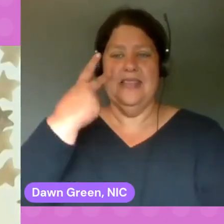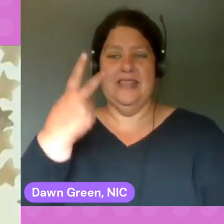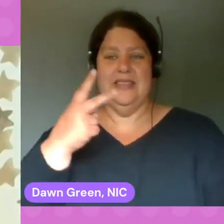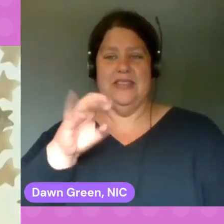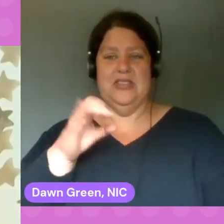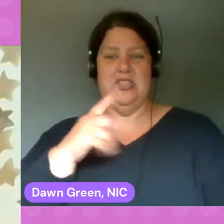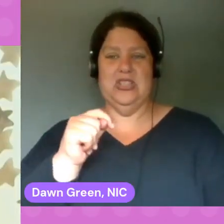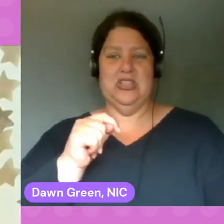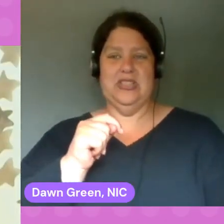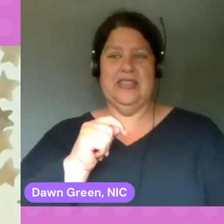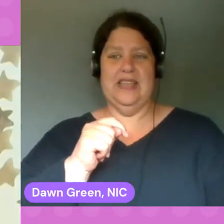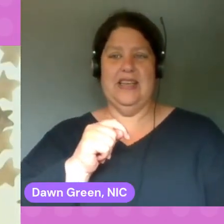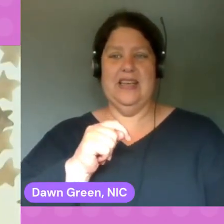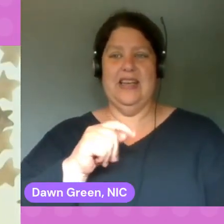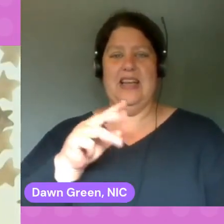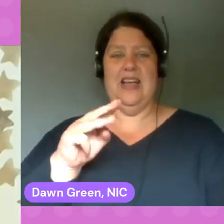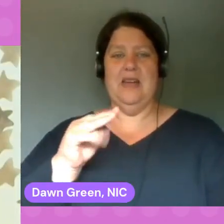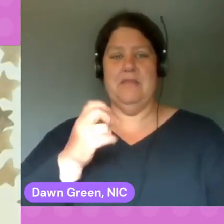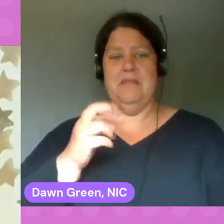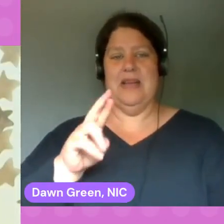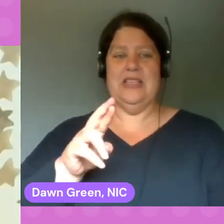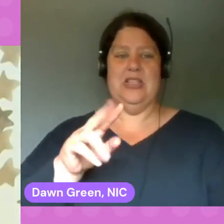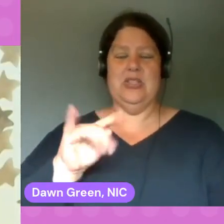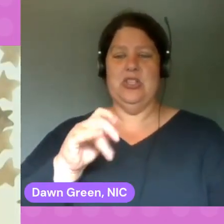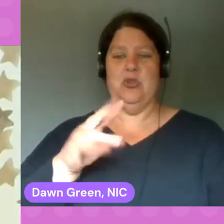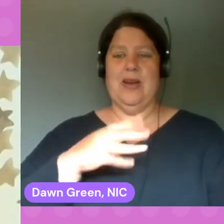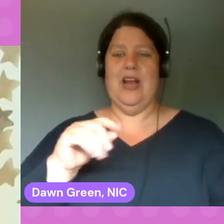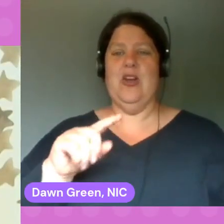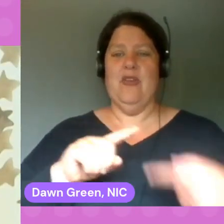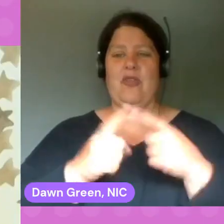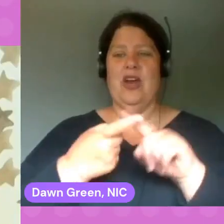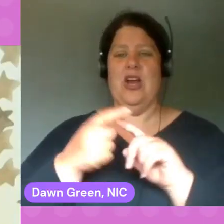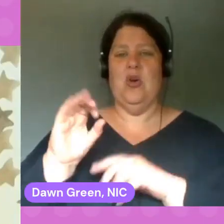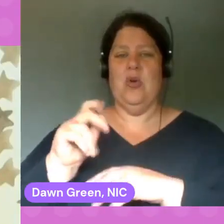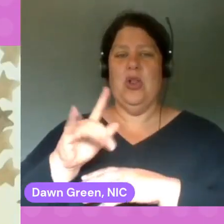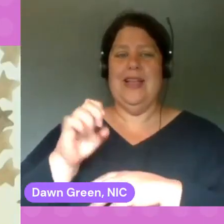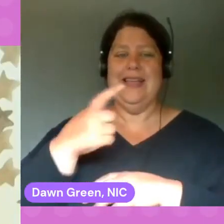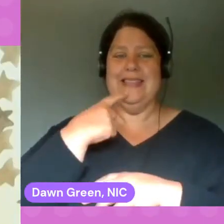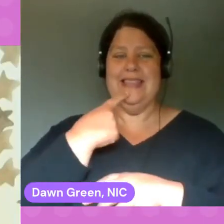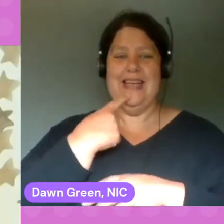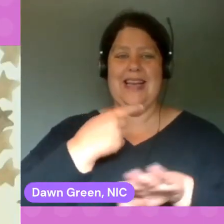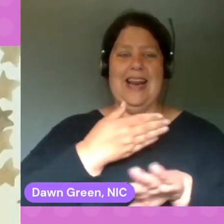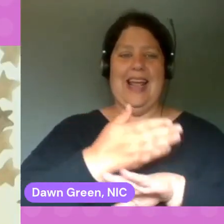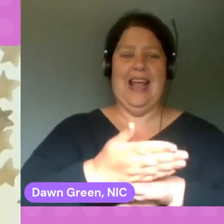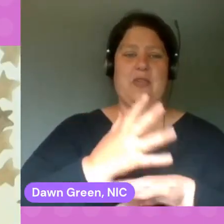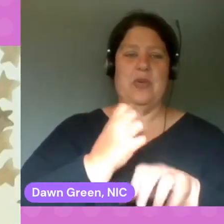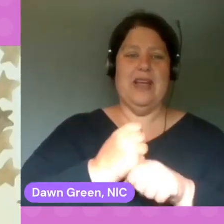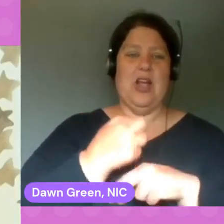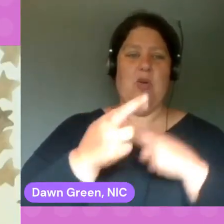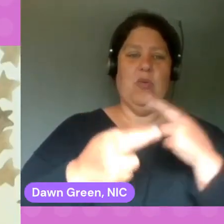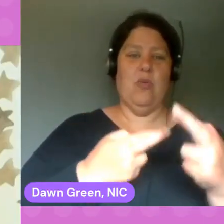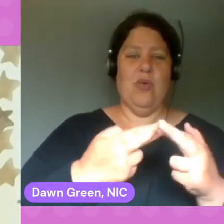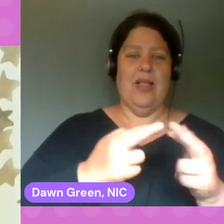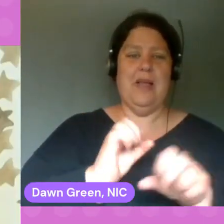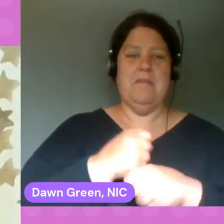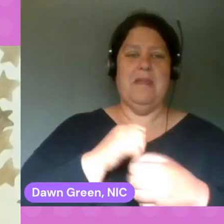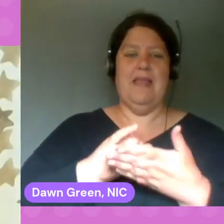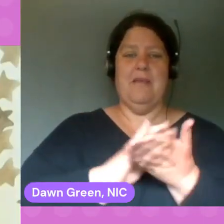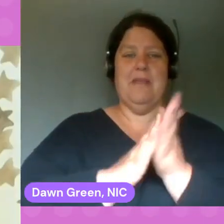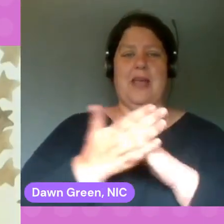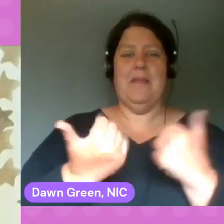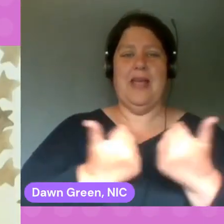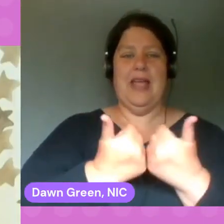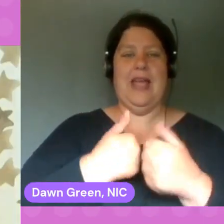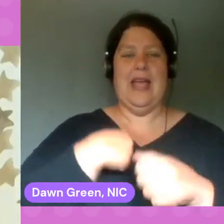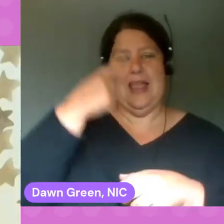master tinkerer and friend Colleen is saying, after you get something rolling, turning it into a game. I think this is really